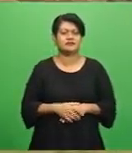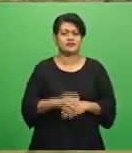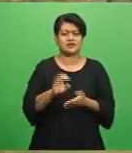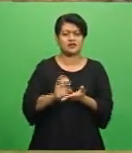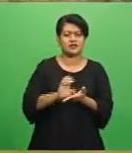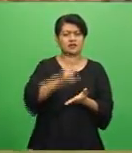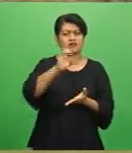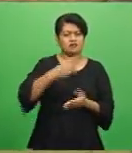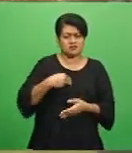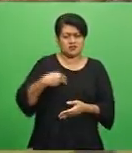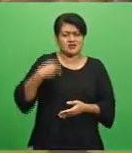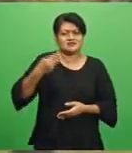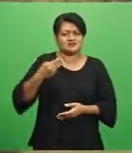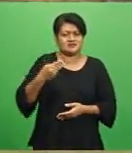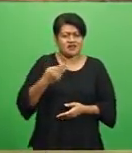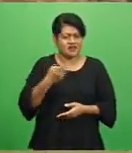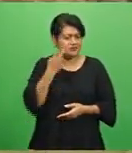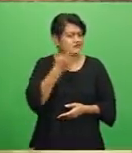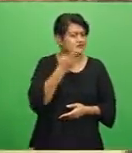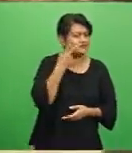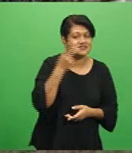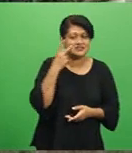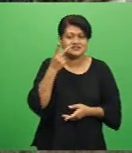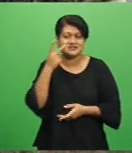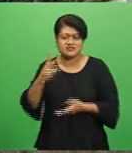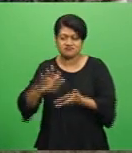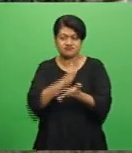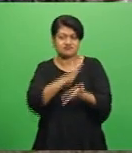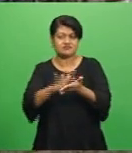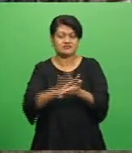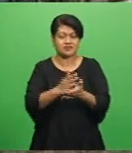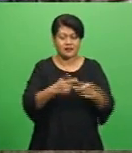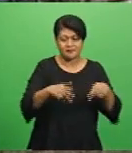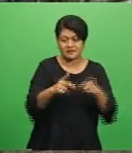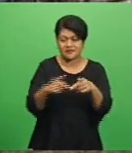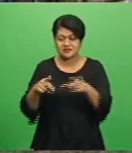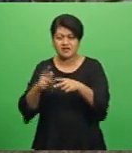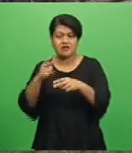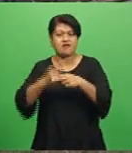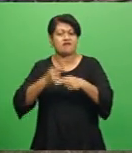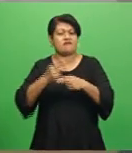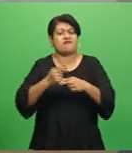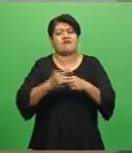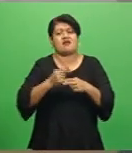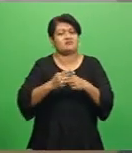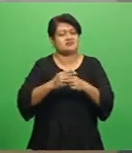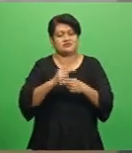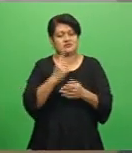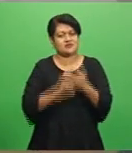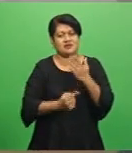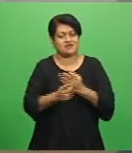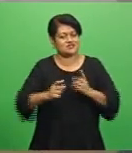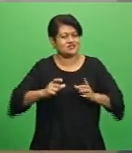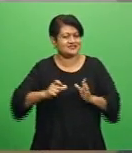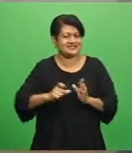who visited TC Yasa affected areas says assisting affected farmers is critical at this stage. It's about